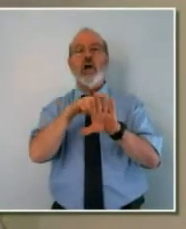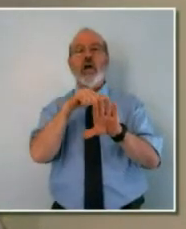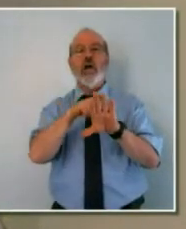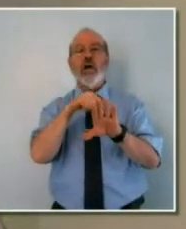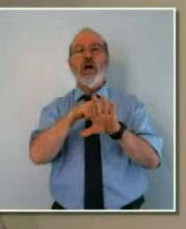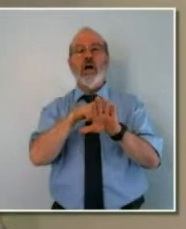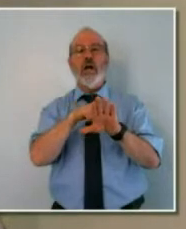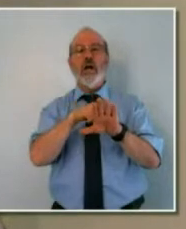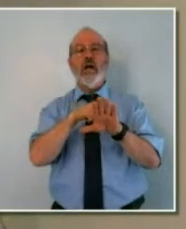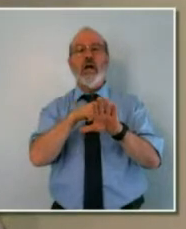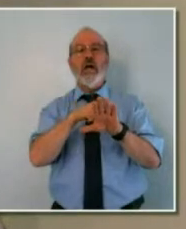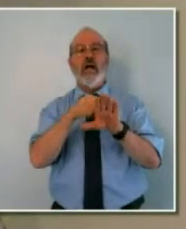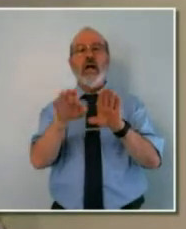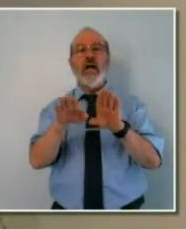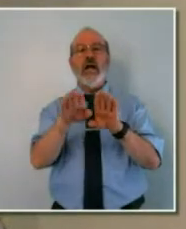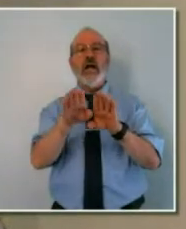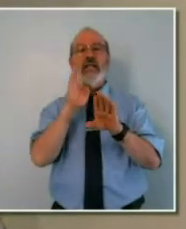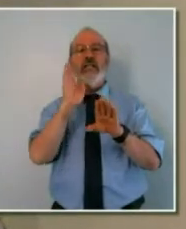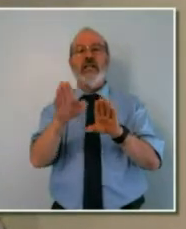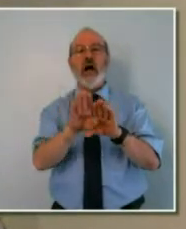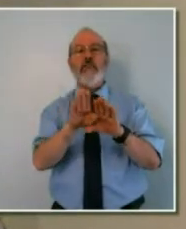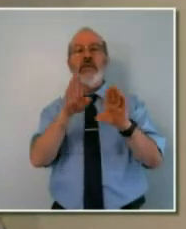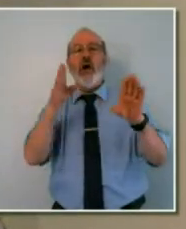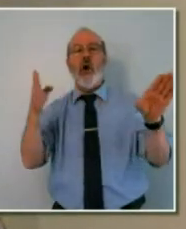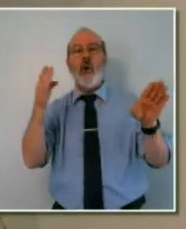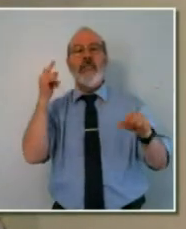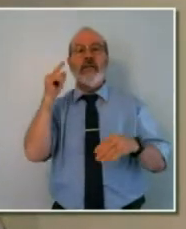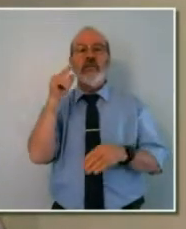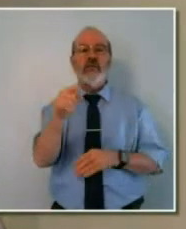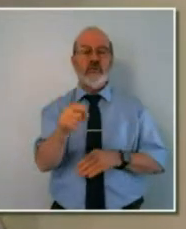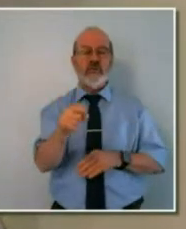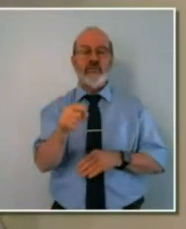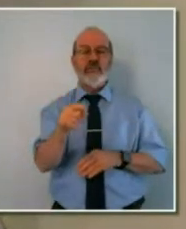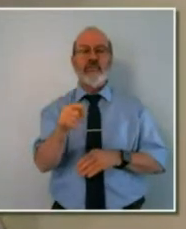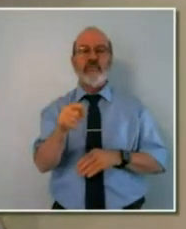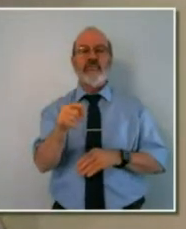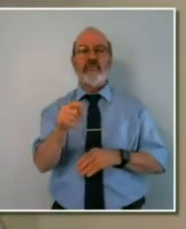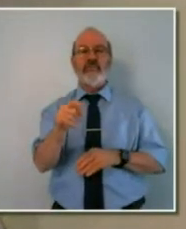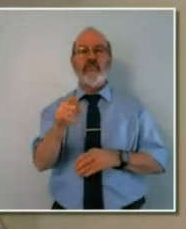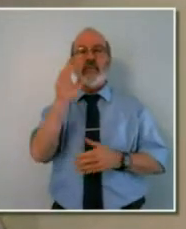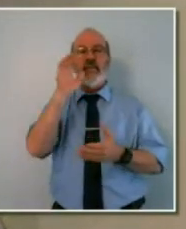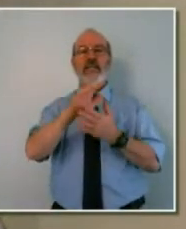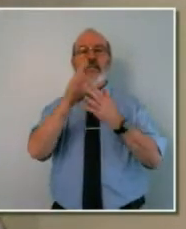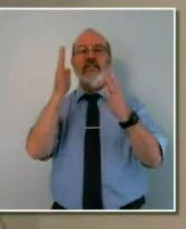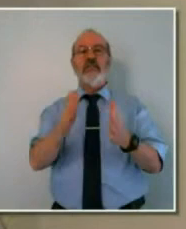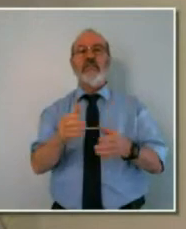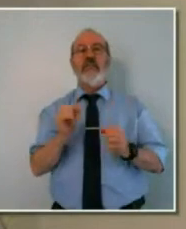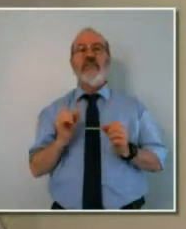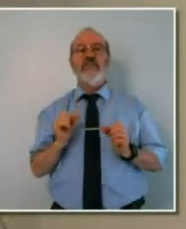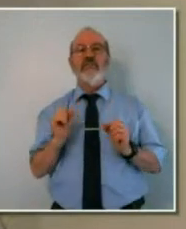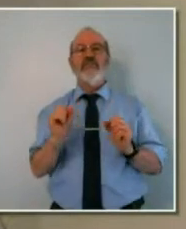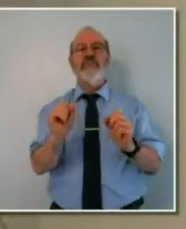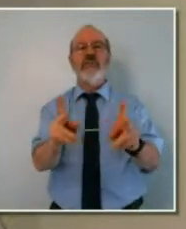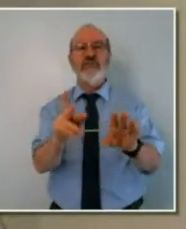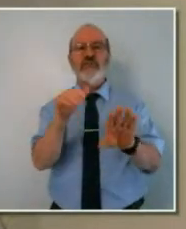knock, and it shall be opened unto you." It is the believer's privilege to